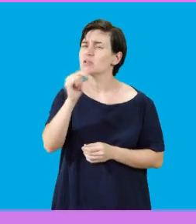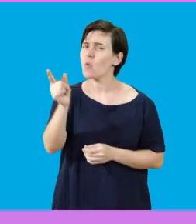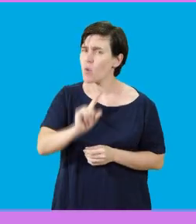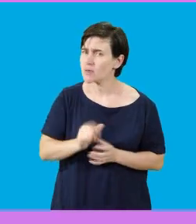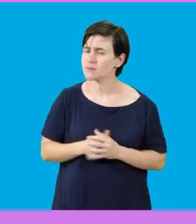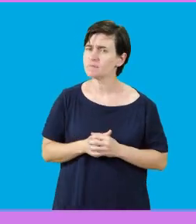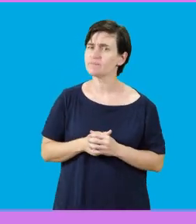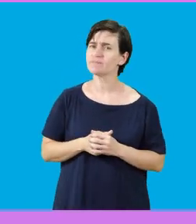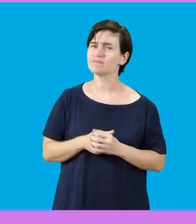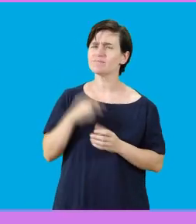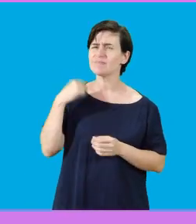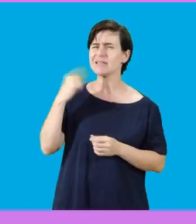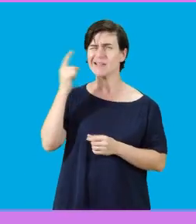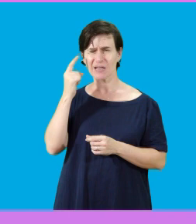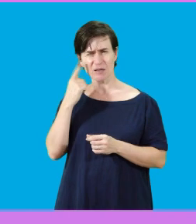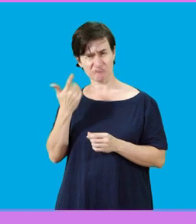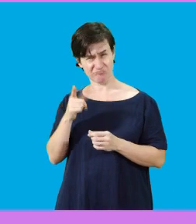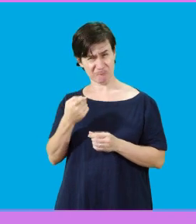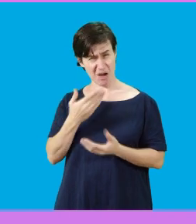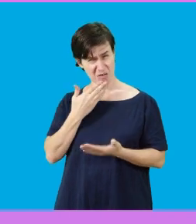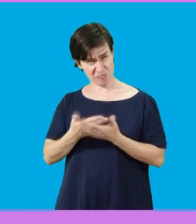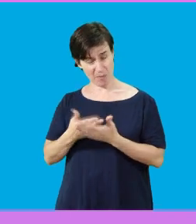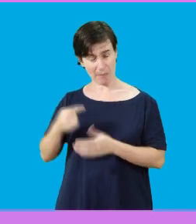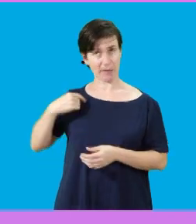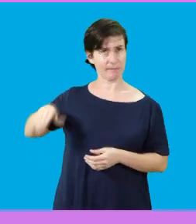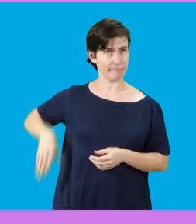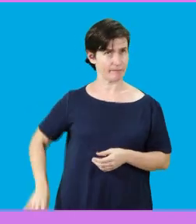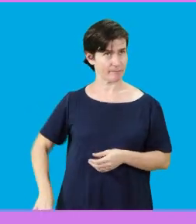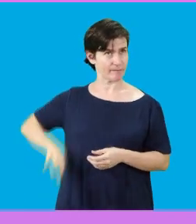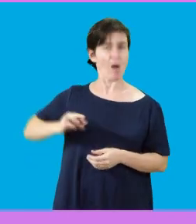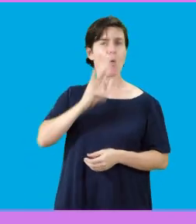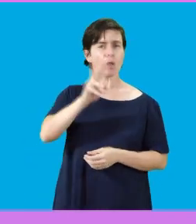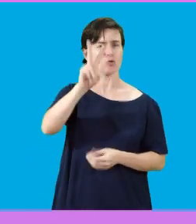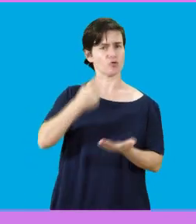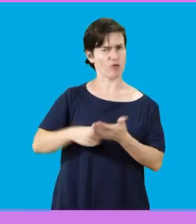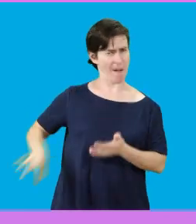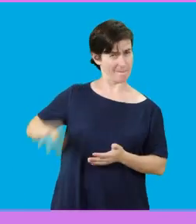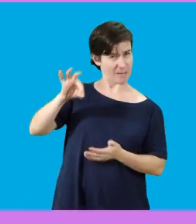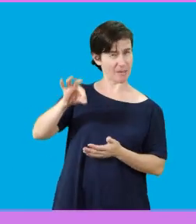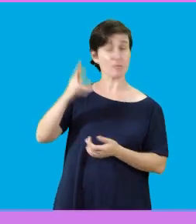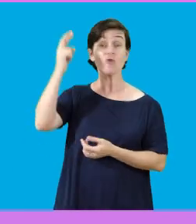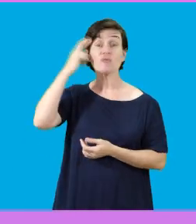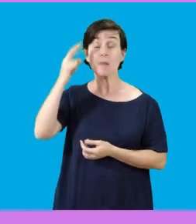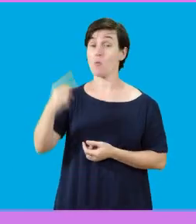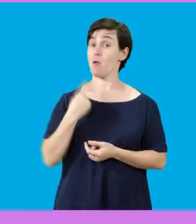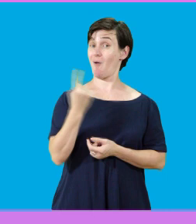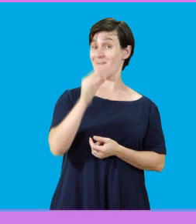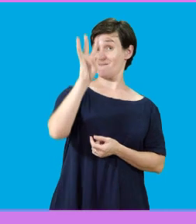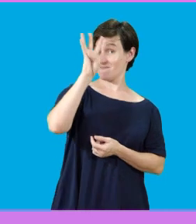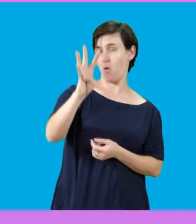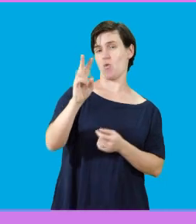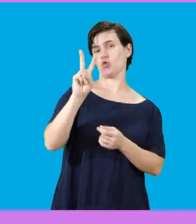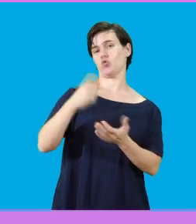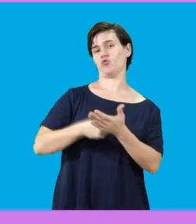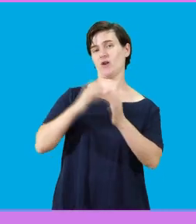say? It requires us to give the probability of picking a 2-rand coin. So how many 2-rand coins do we have in that bag? We've got 4